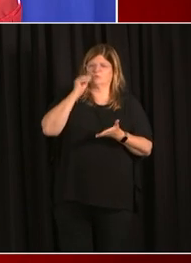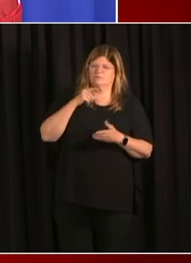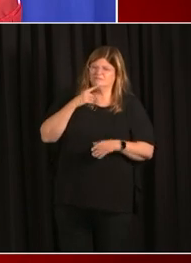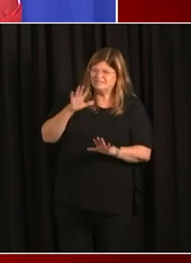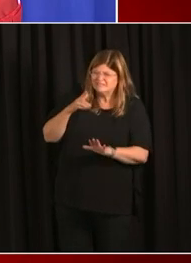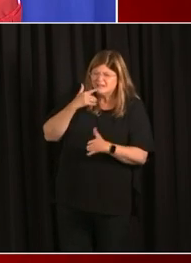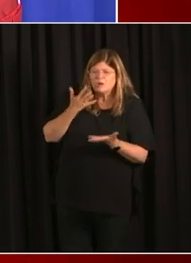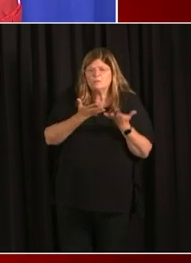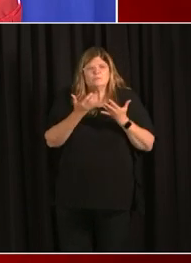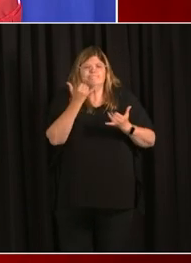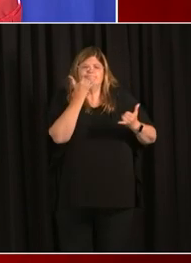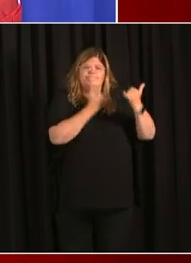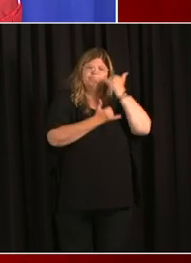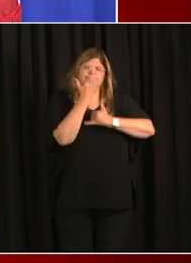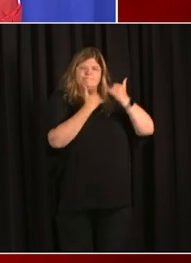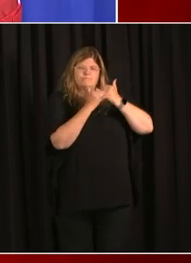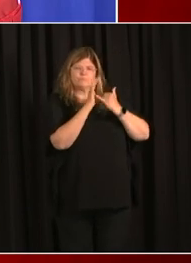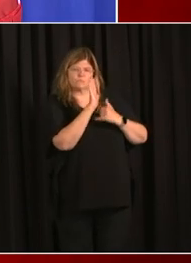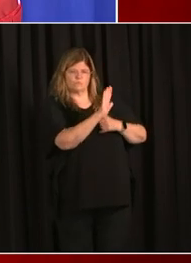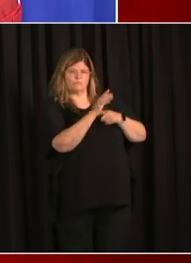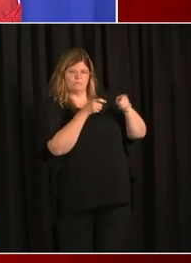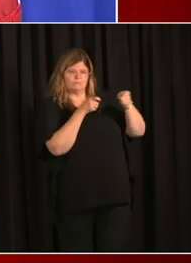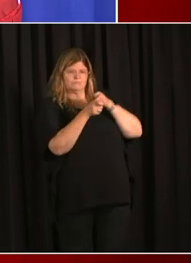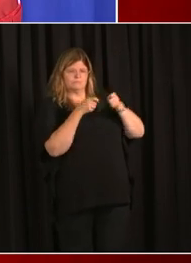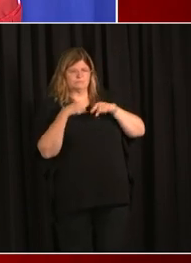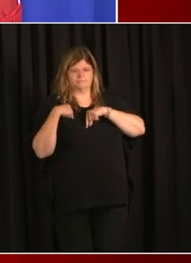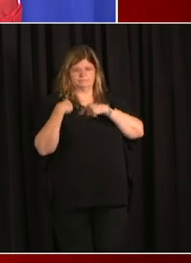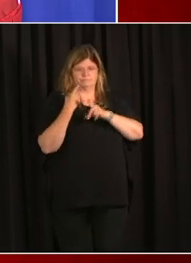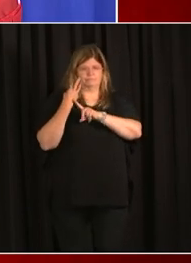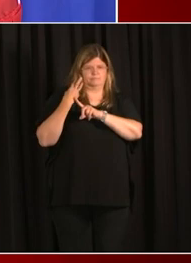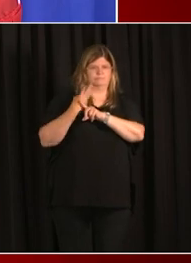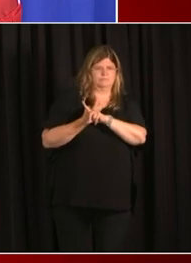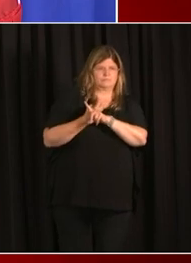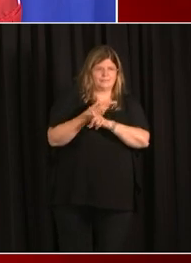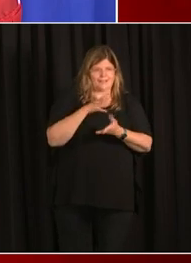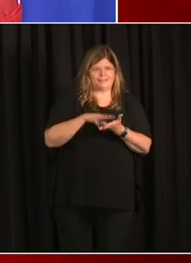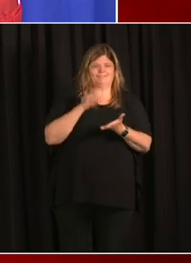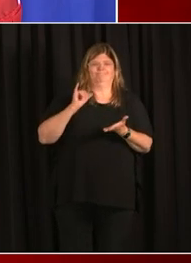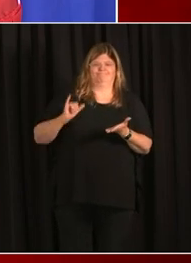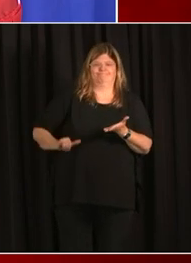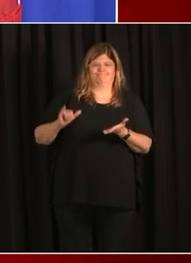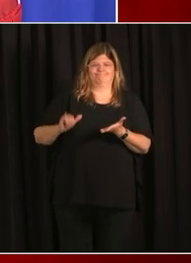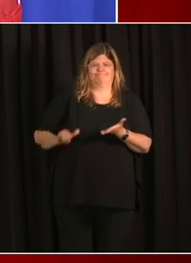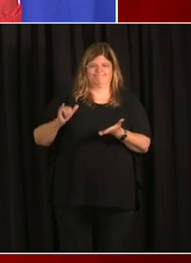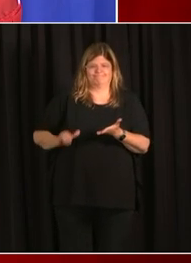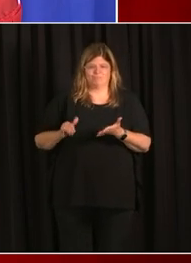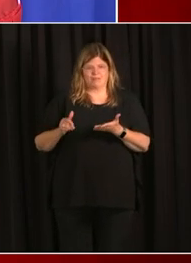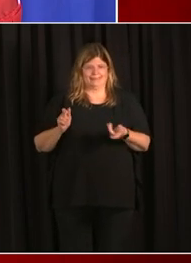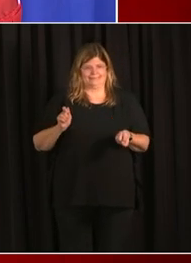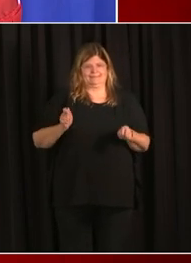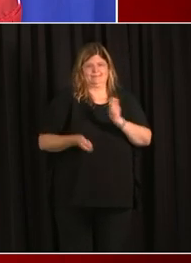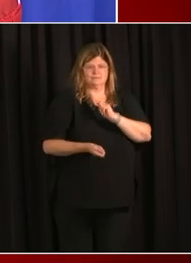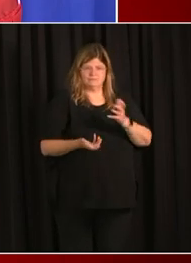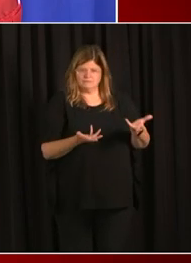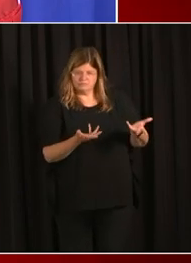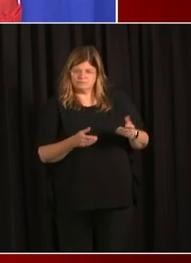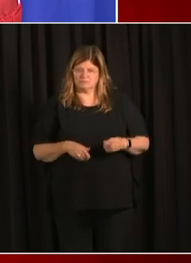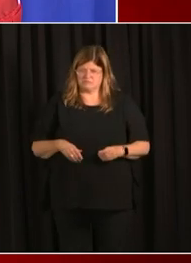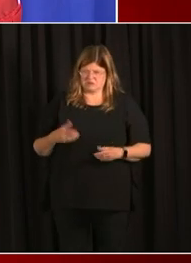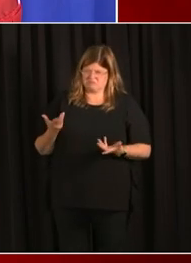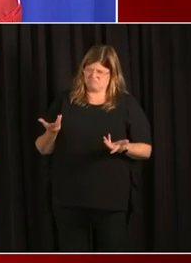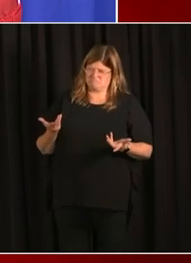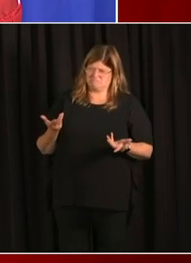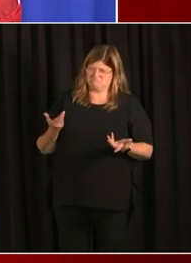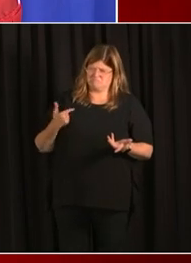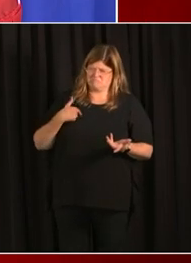your administration made in the last 6 months, and what have you learned from them? I don't know that we are really ready to